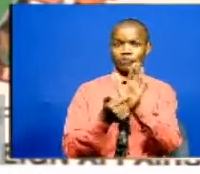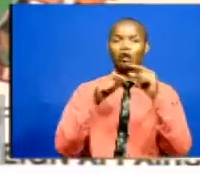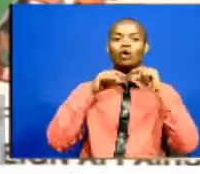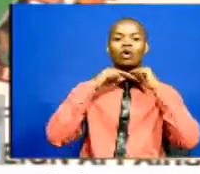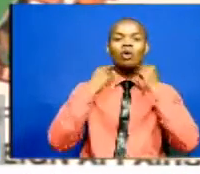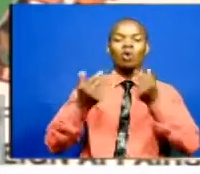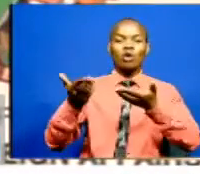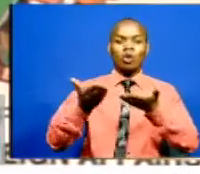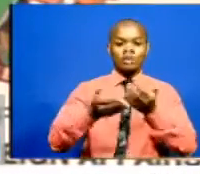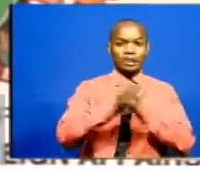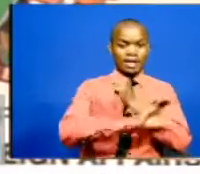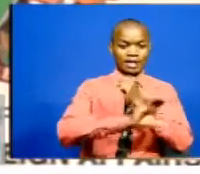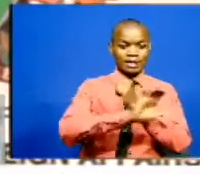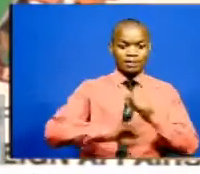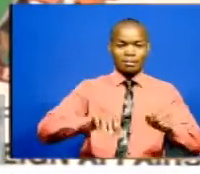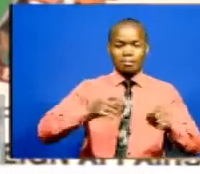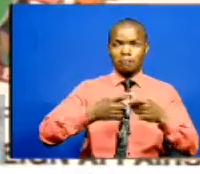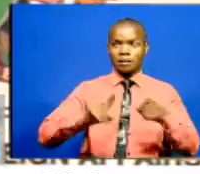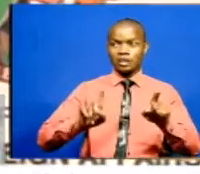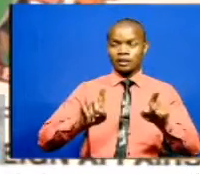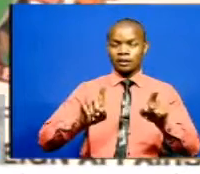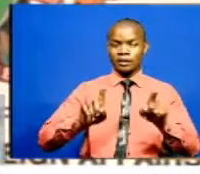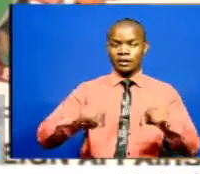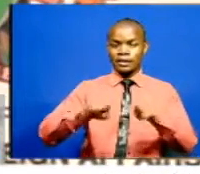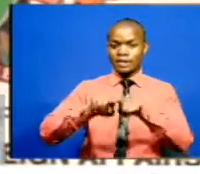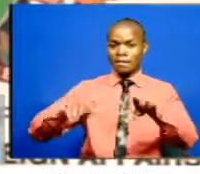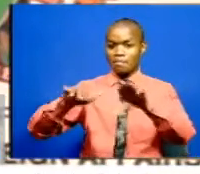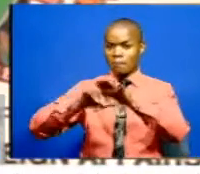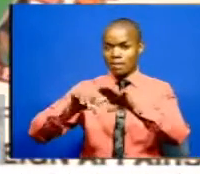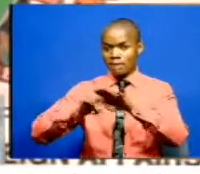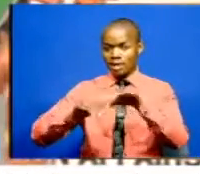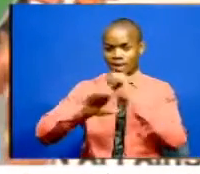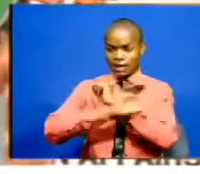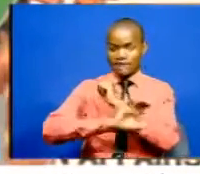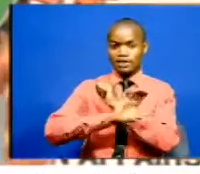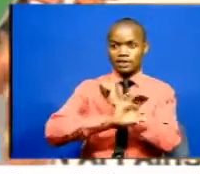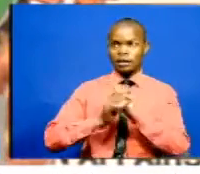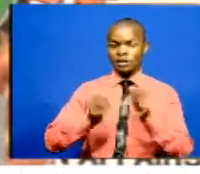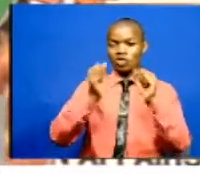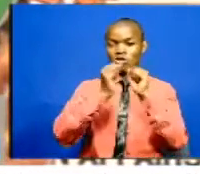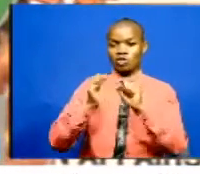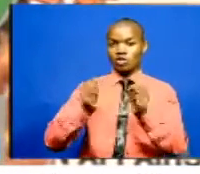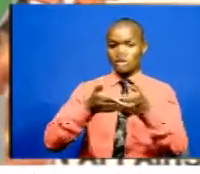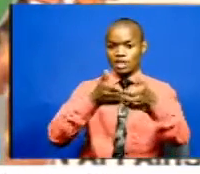but equally as a member state, strong leadership.